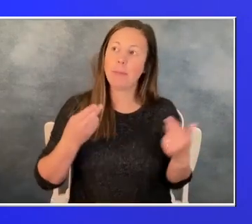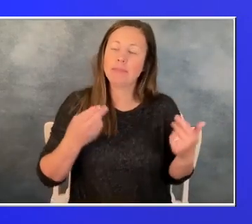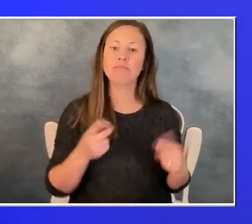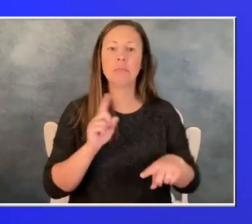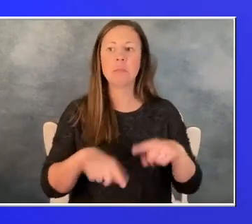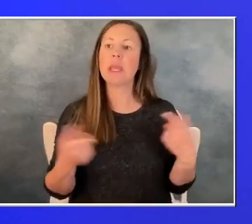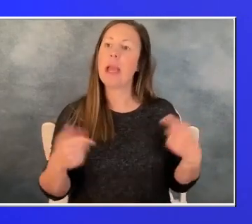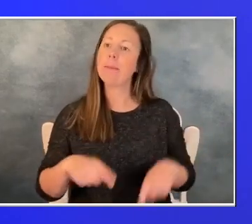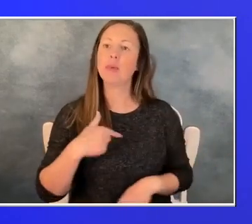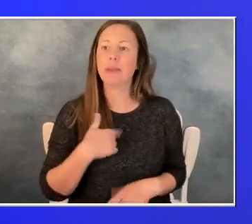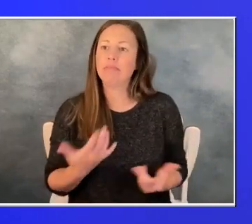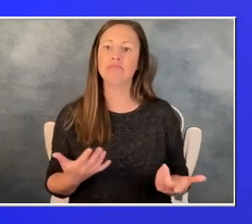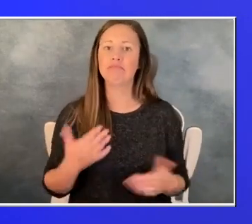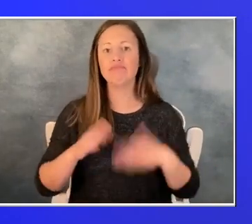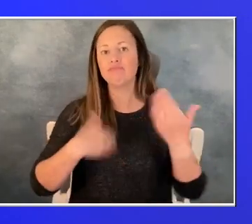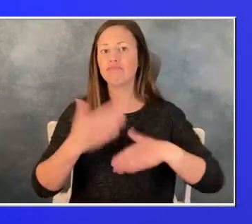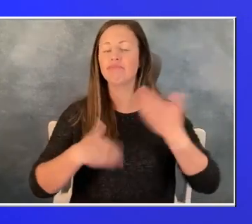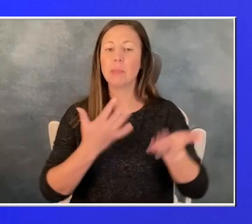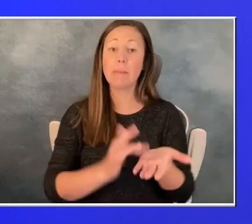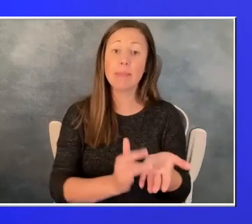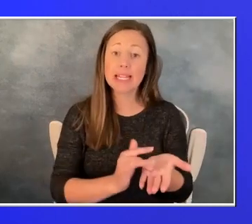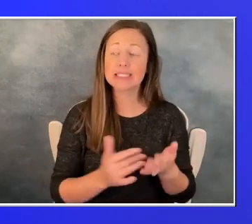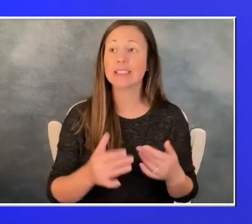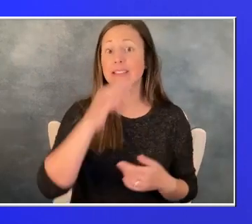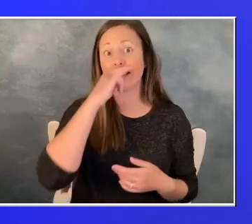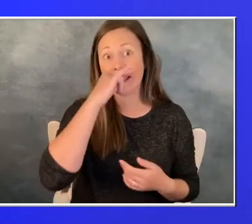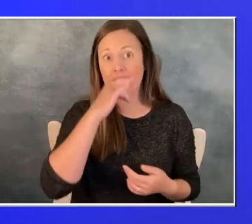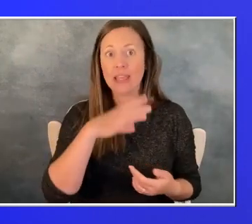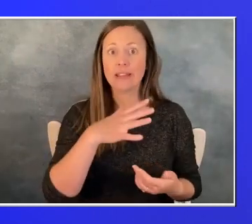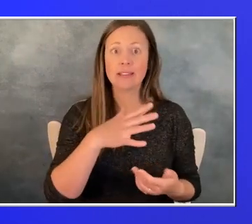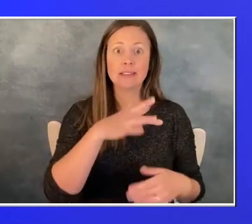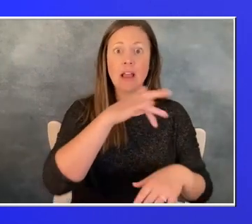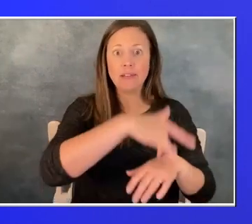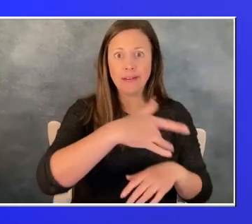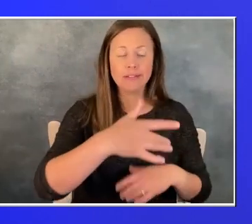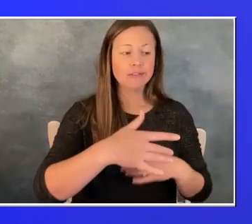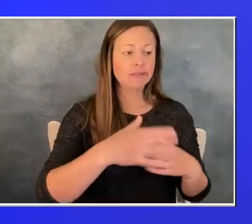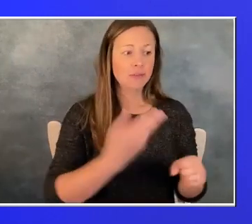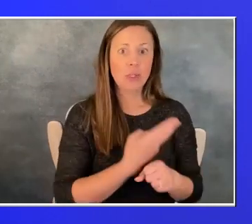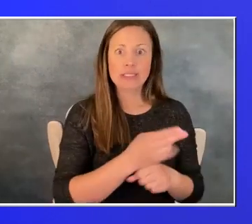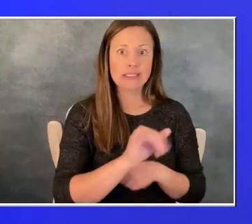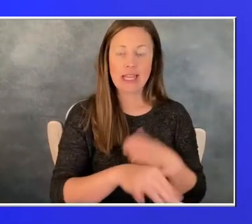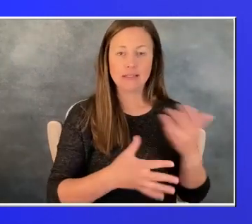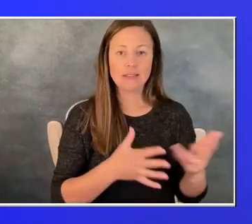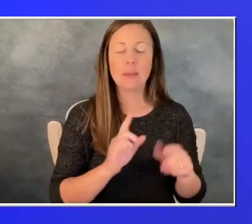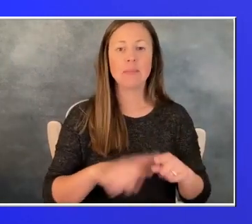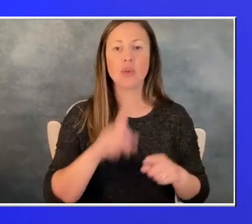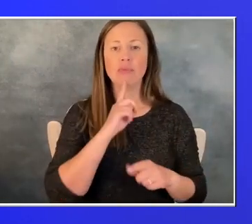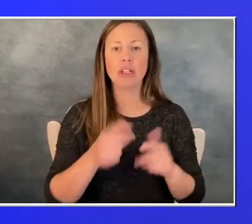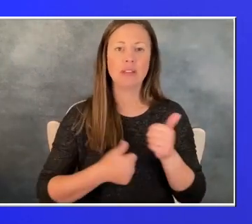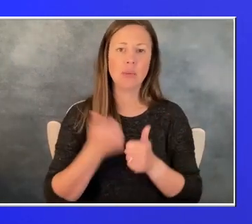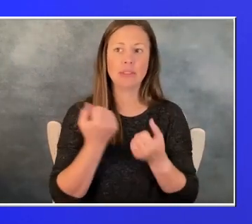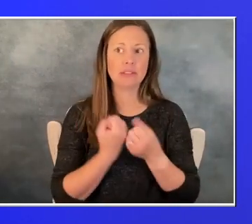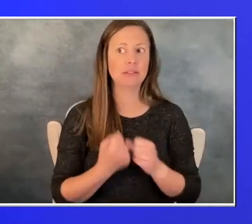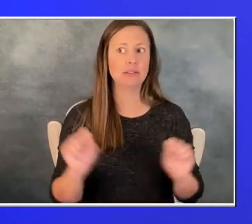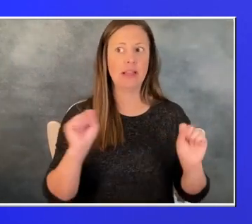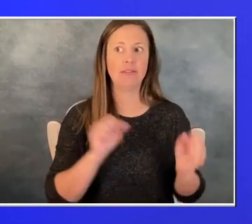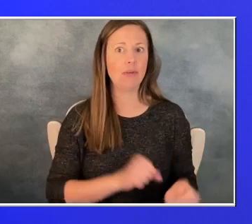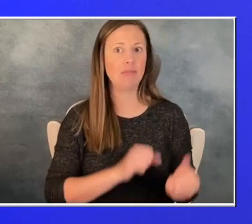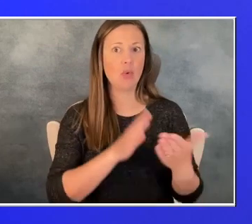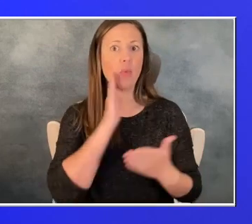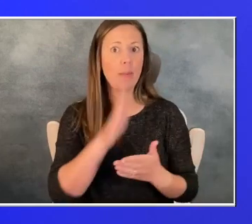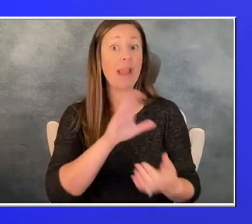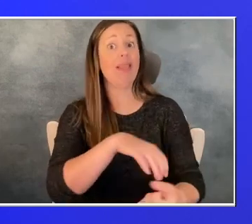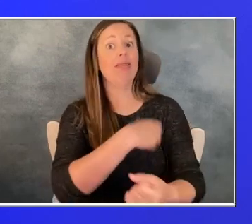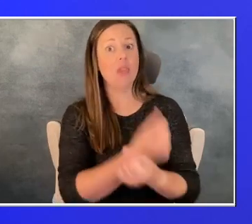things in life, medications, kids getting into them being one of them. But the safest approach will be to lock those